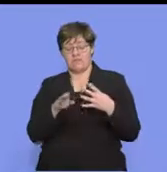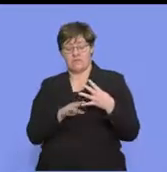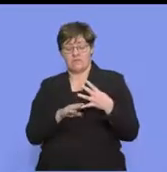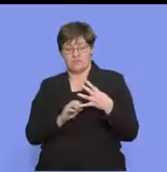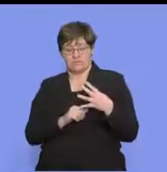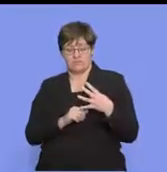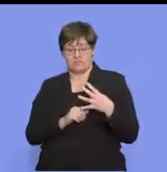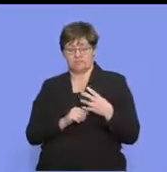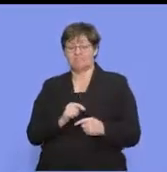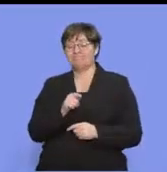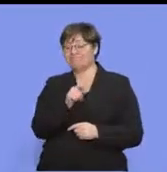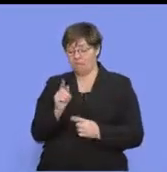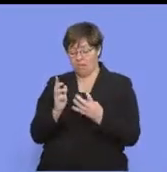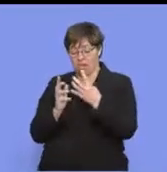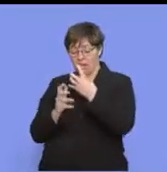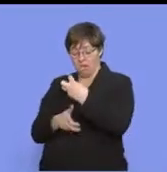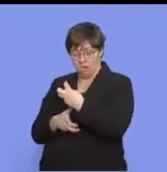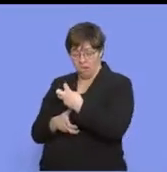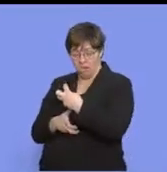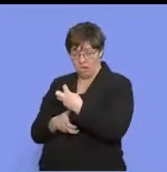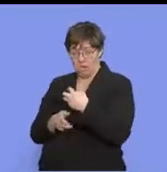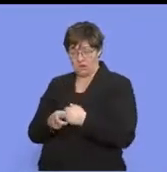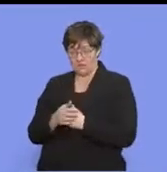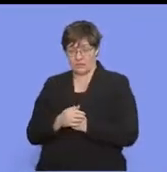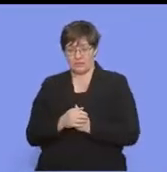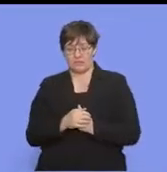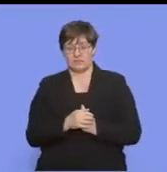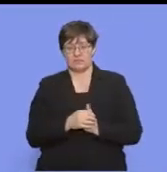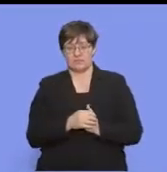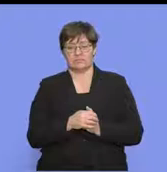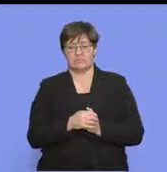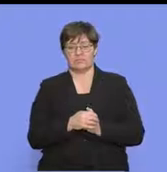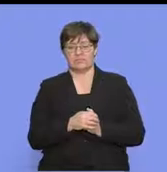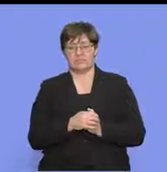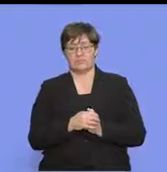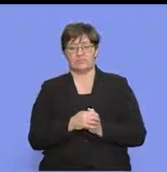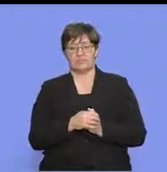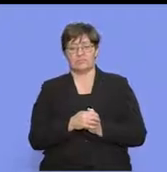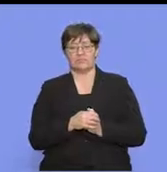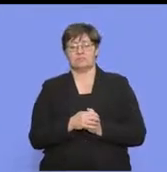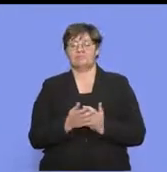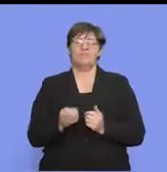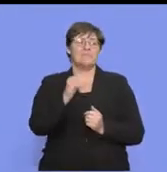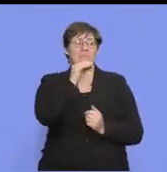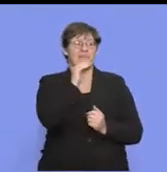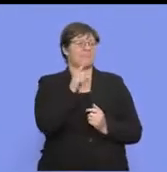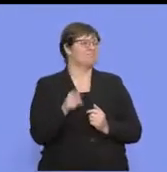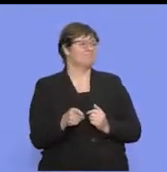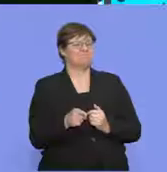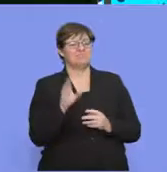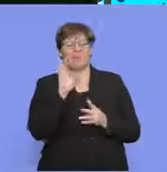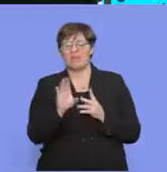All right, but those organisms, so those organisms with the unfavorable characteristic, in other words,